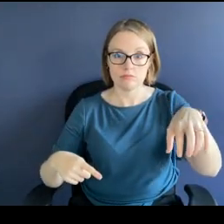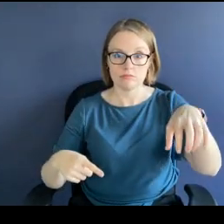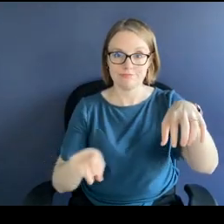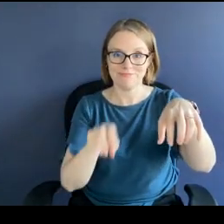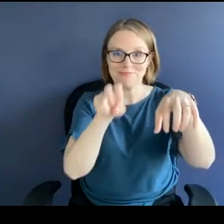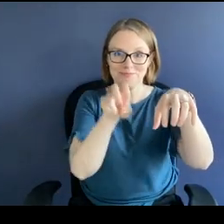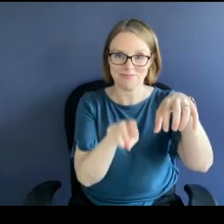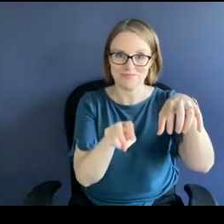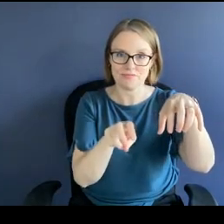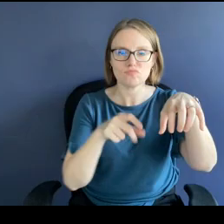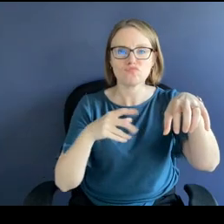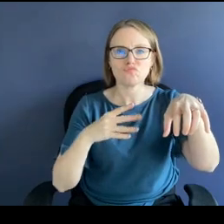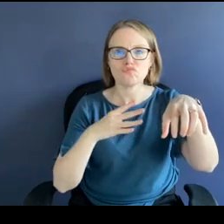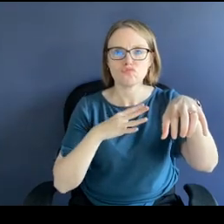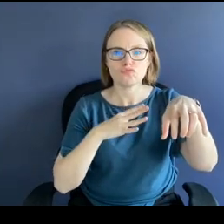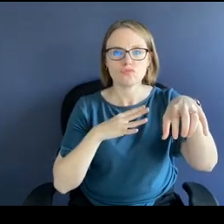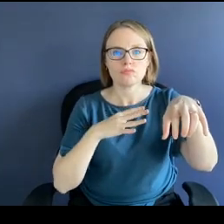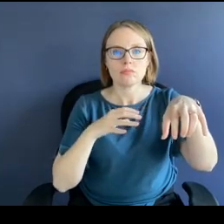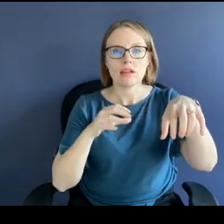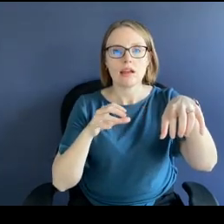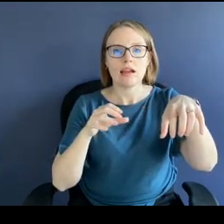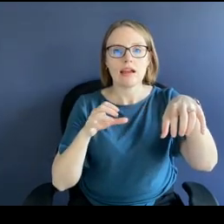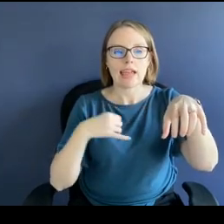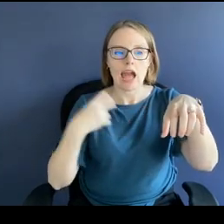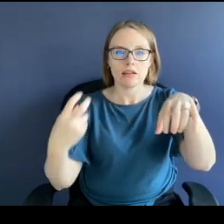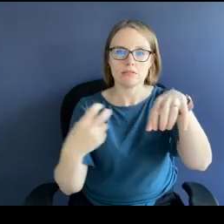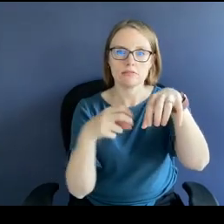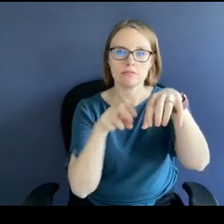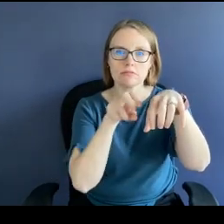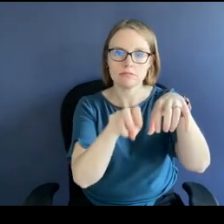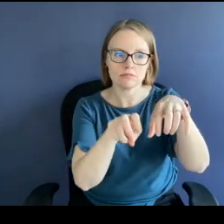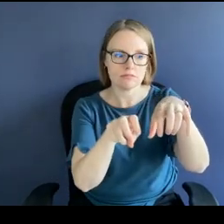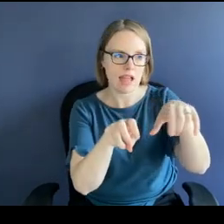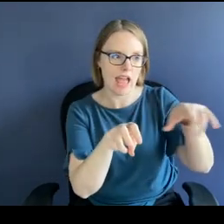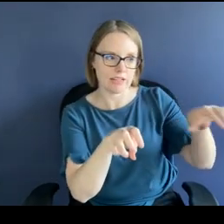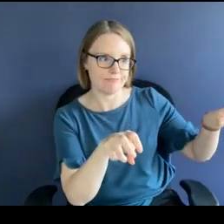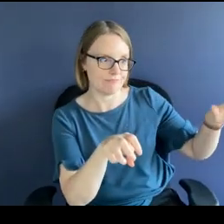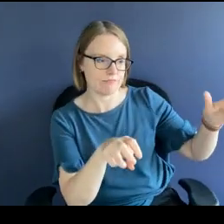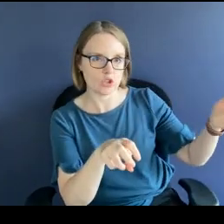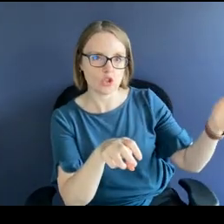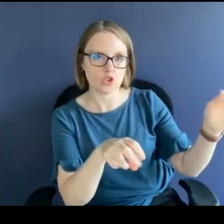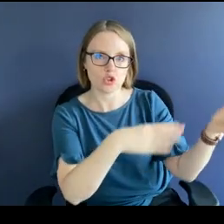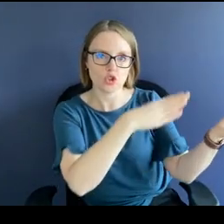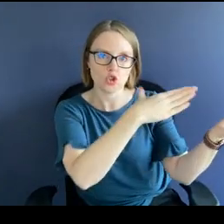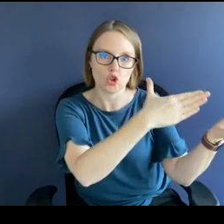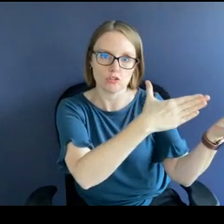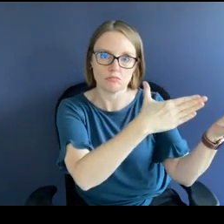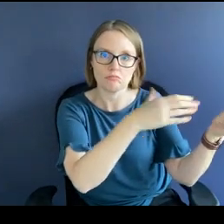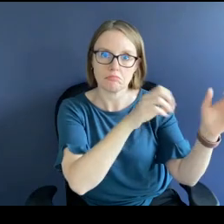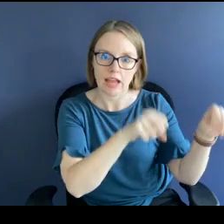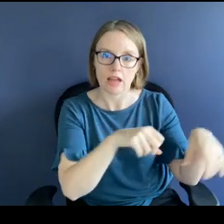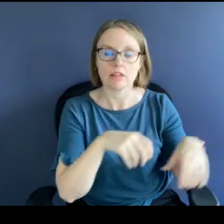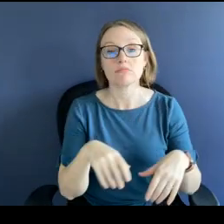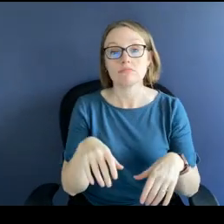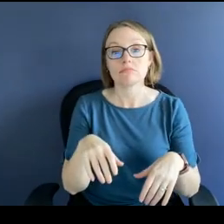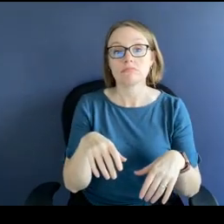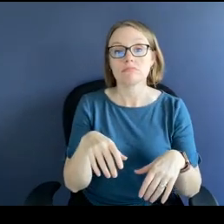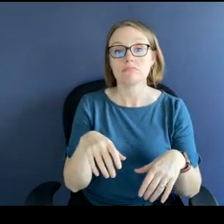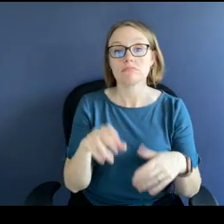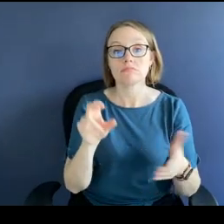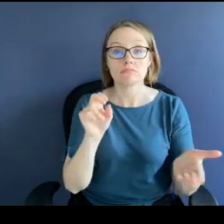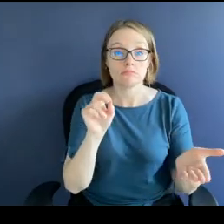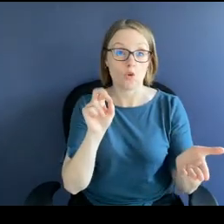can access those racks by pulling up parallel to that oven door, or they can pull up